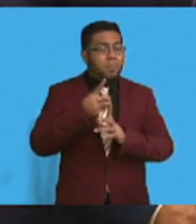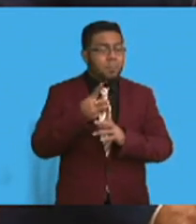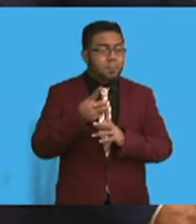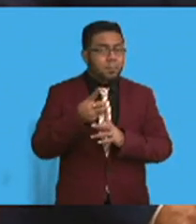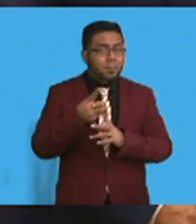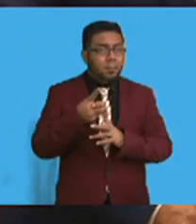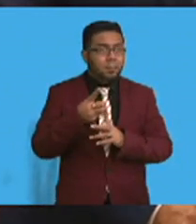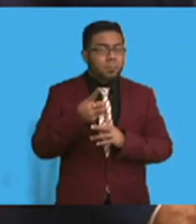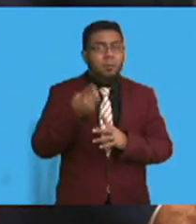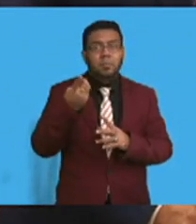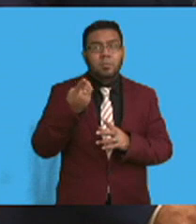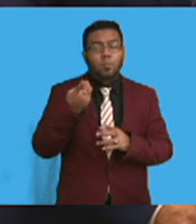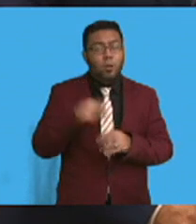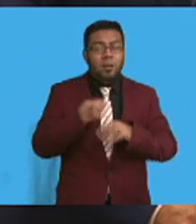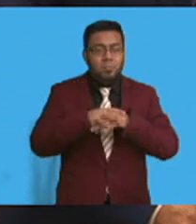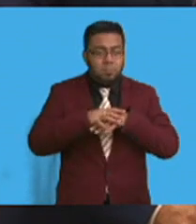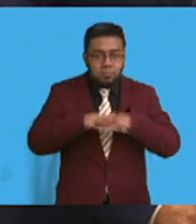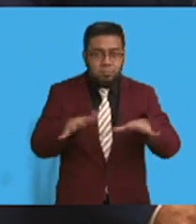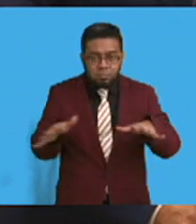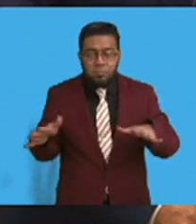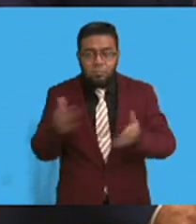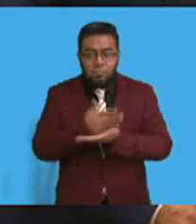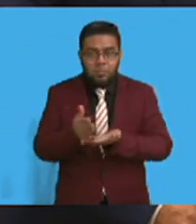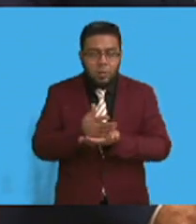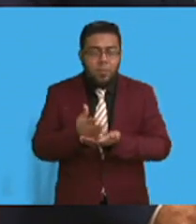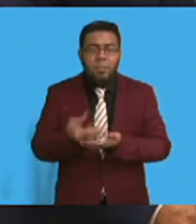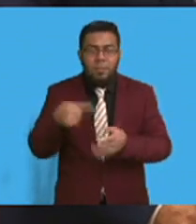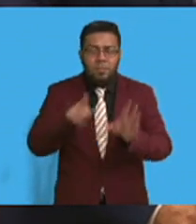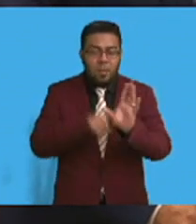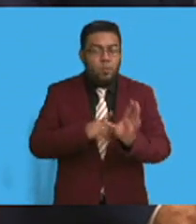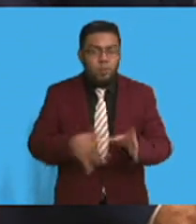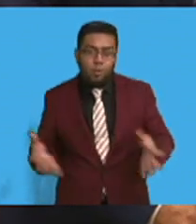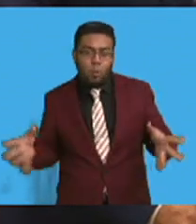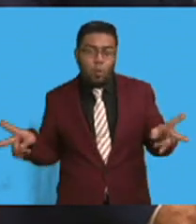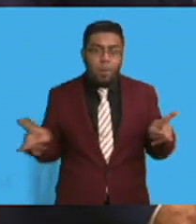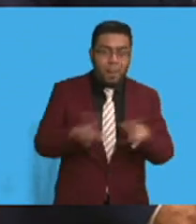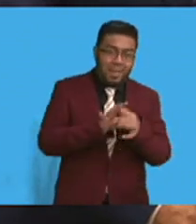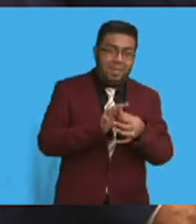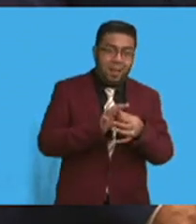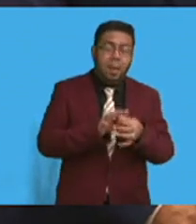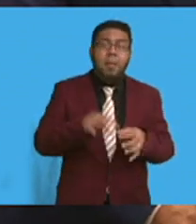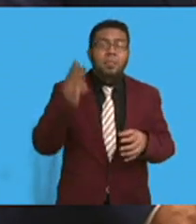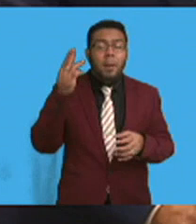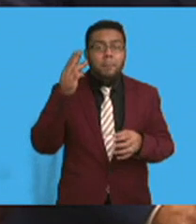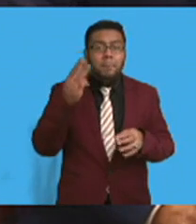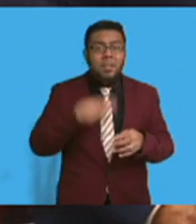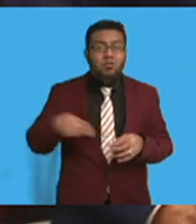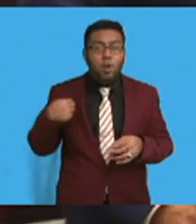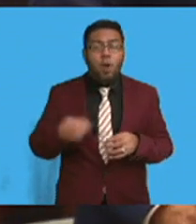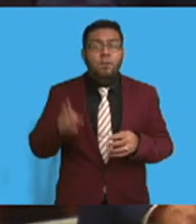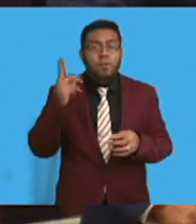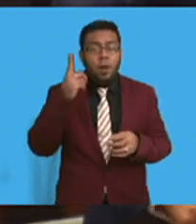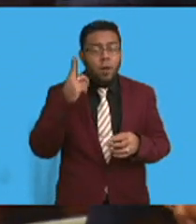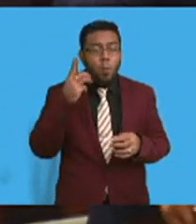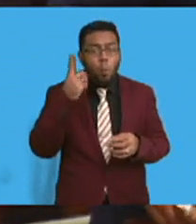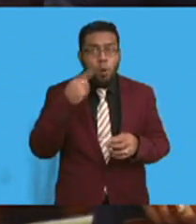we're streamlining our unprecedented environmental initiative this year by combining the Ministry of Waterways and the Department of Environment to form a new